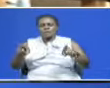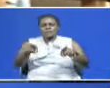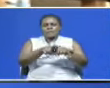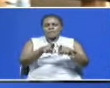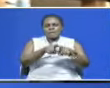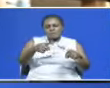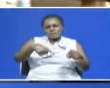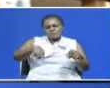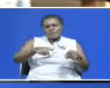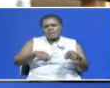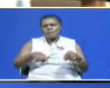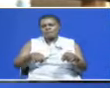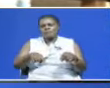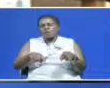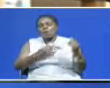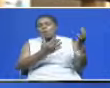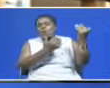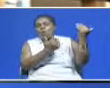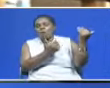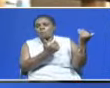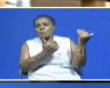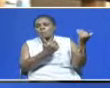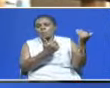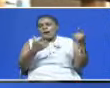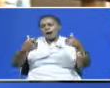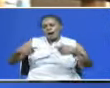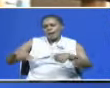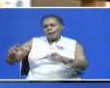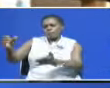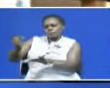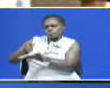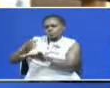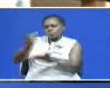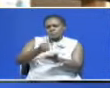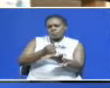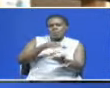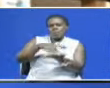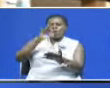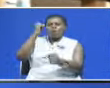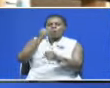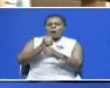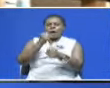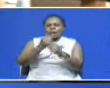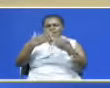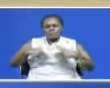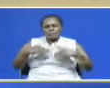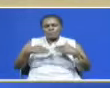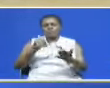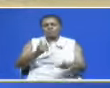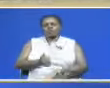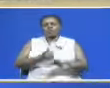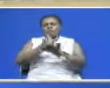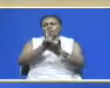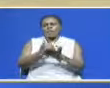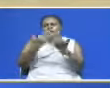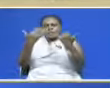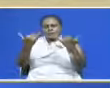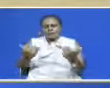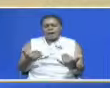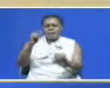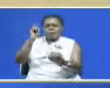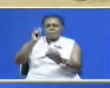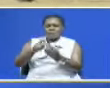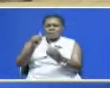we actually are looking forward to being allowed to hire more staff to fill this gap. The current